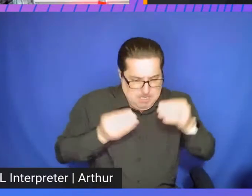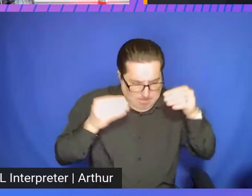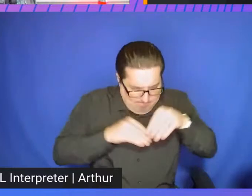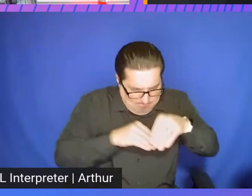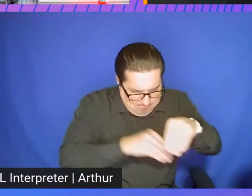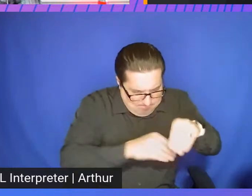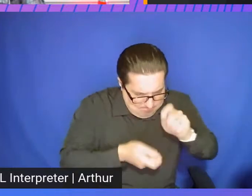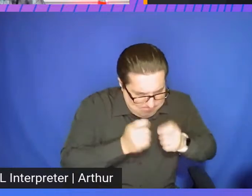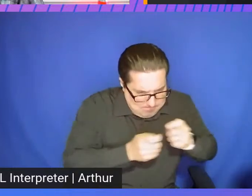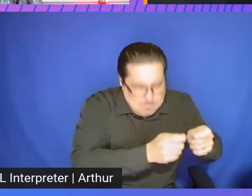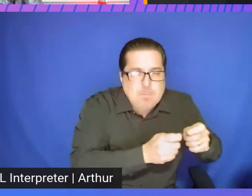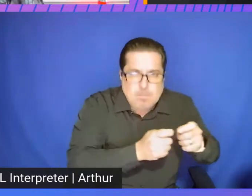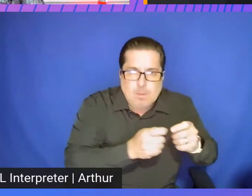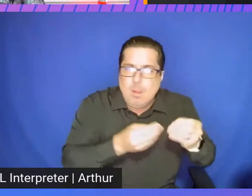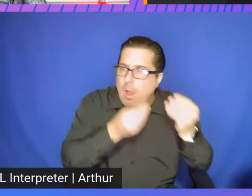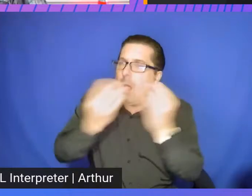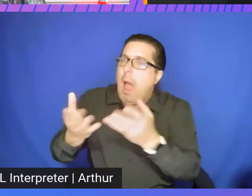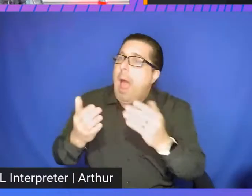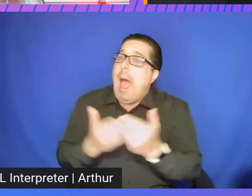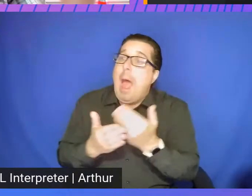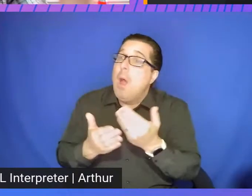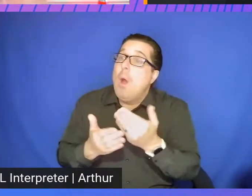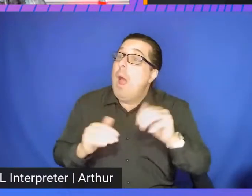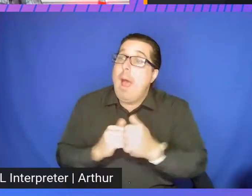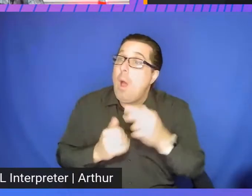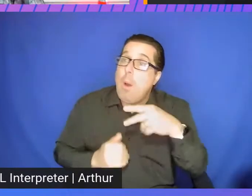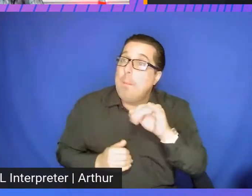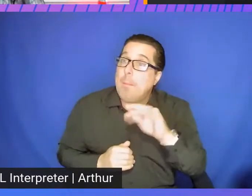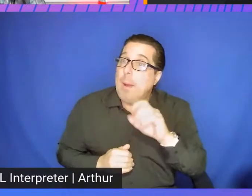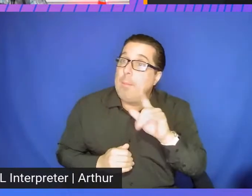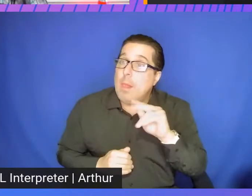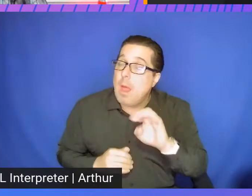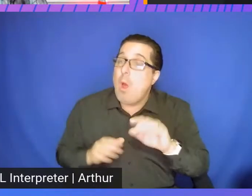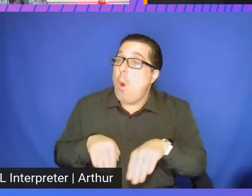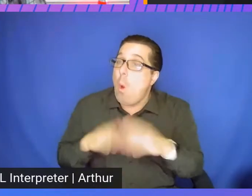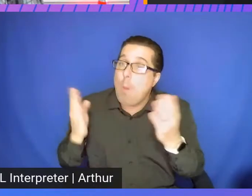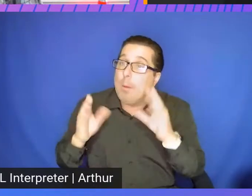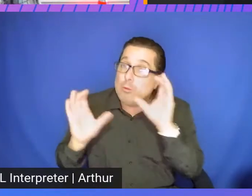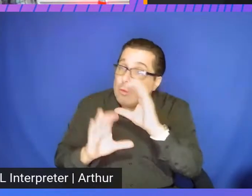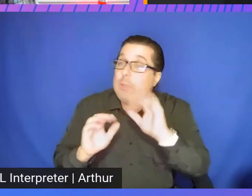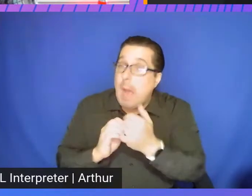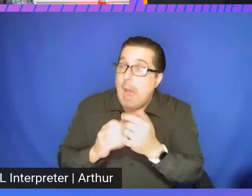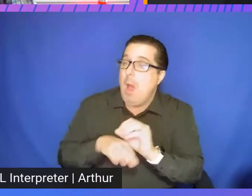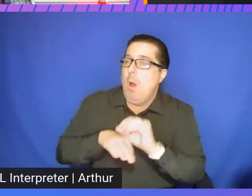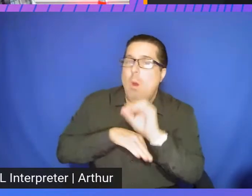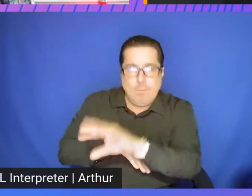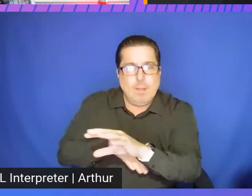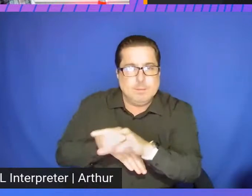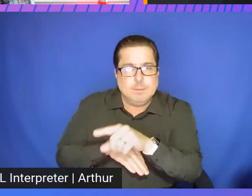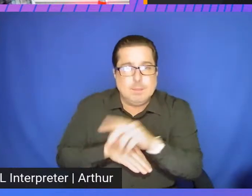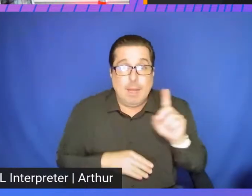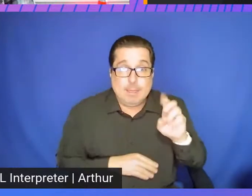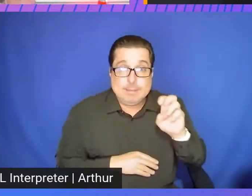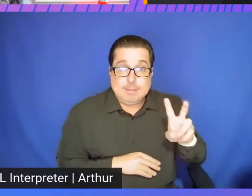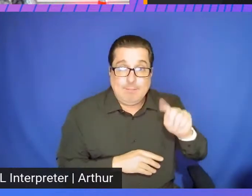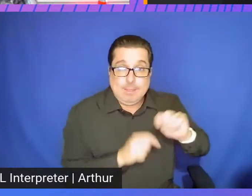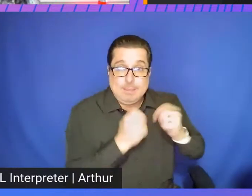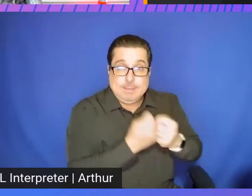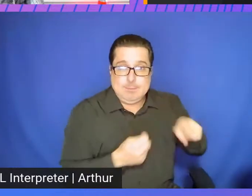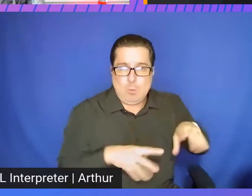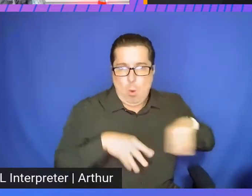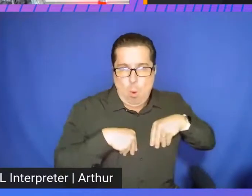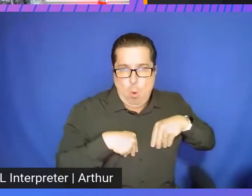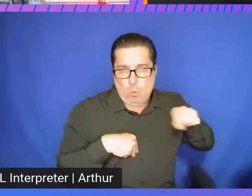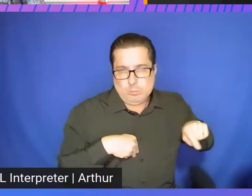with how to do pipelines and how to use OpenSearch or so forth. But the dev teams ultimately own it, not